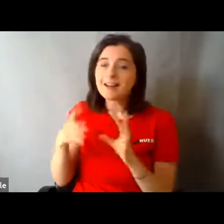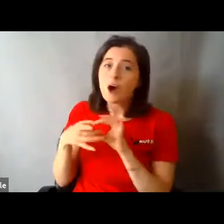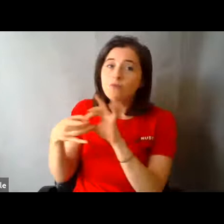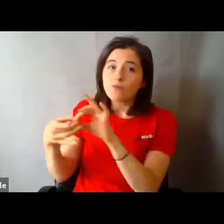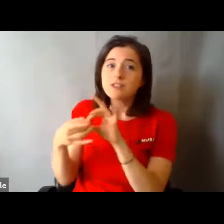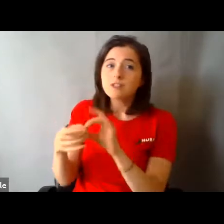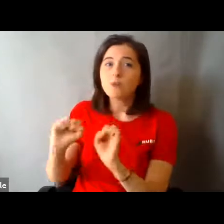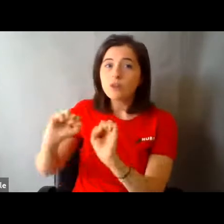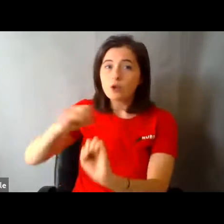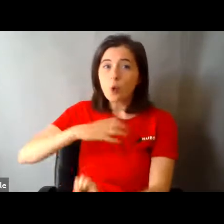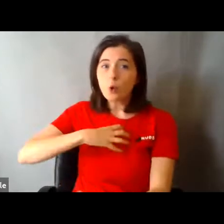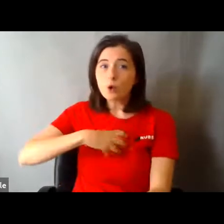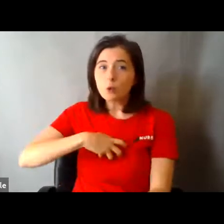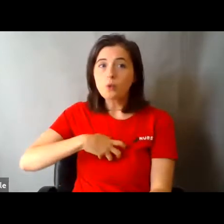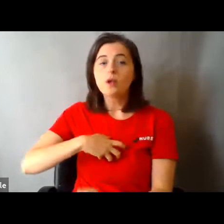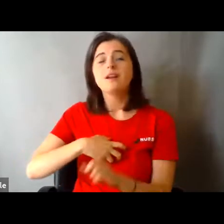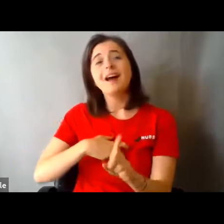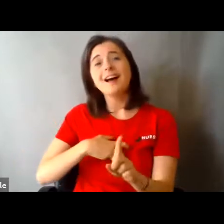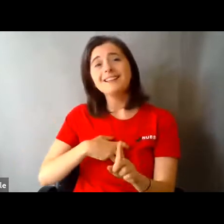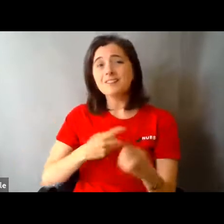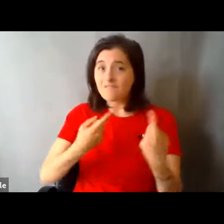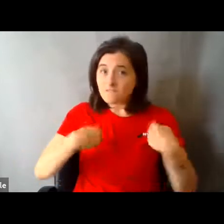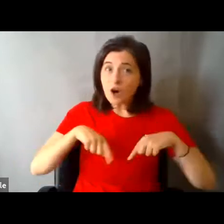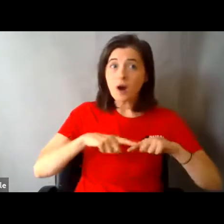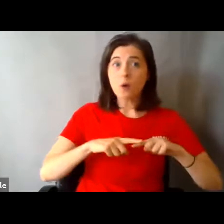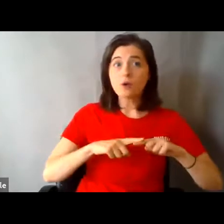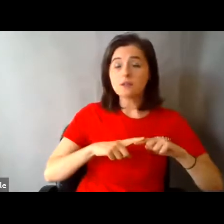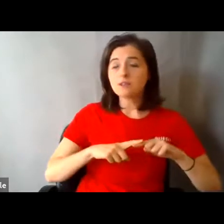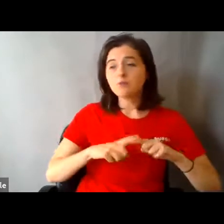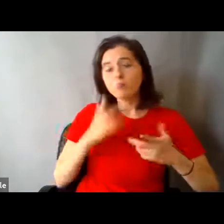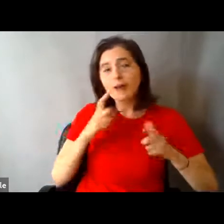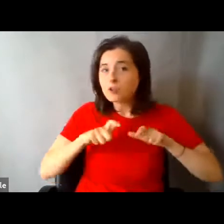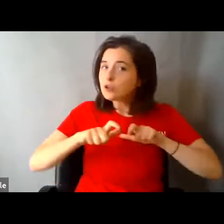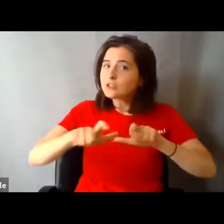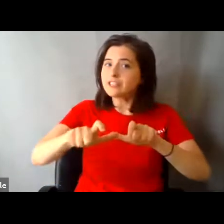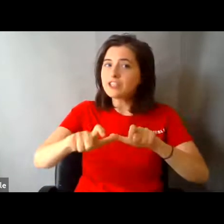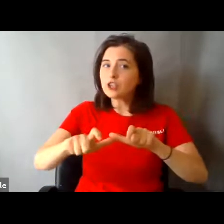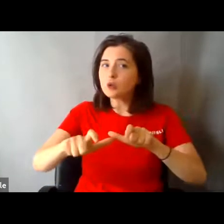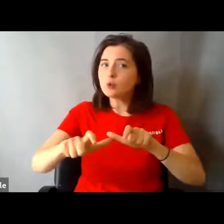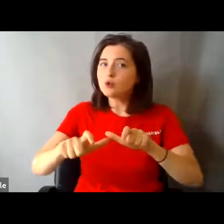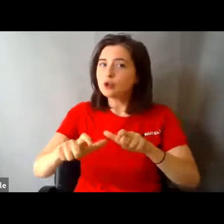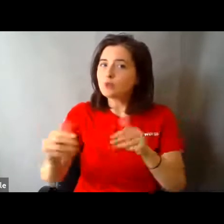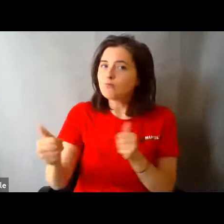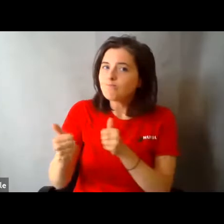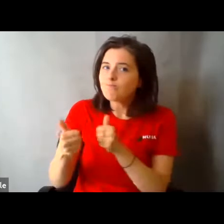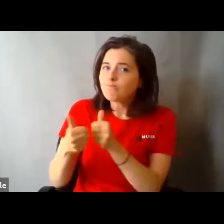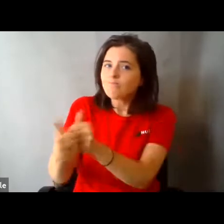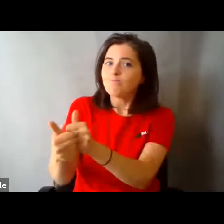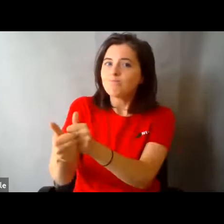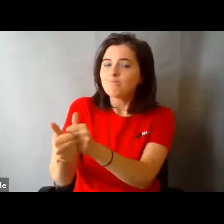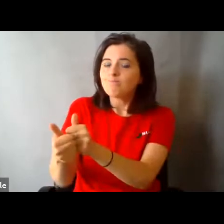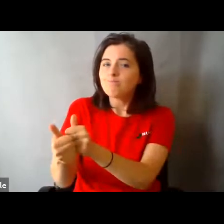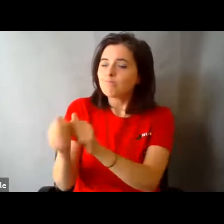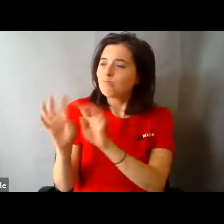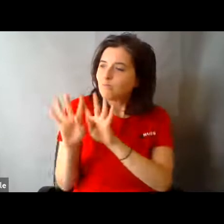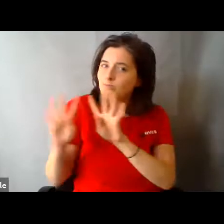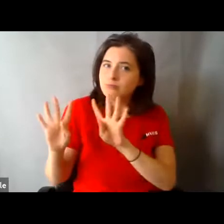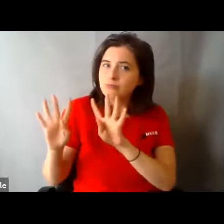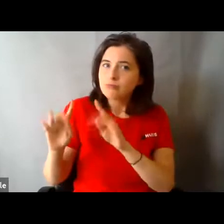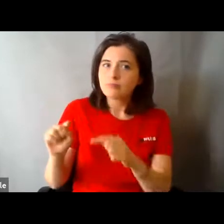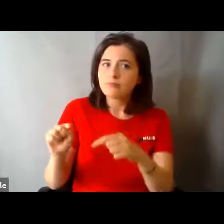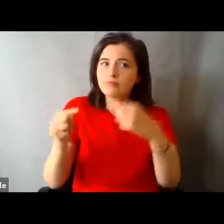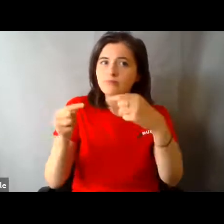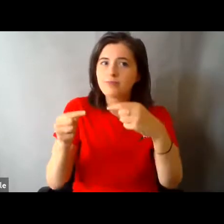on behalf of our union, we will continue to stand shoulder to shoulder with you against